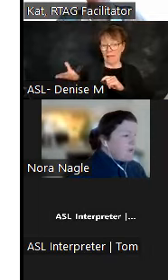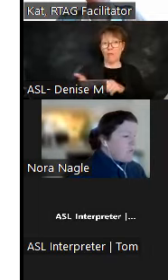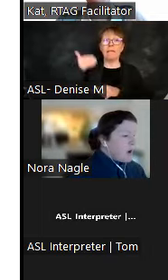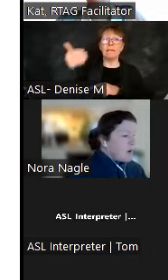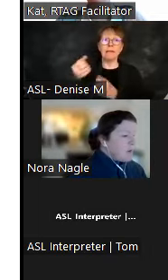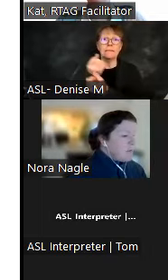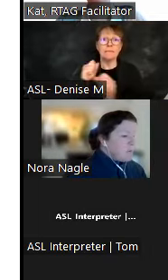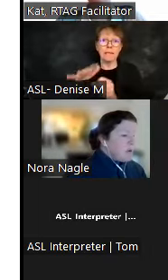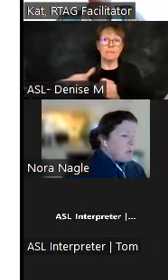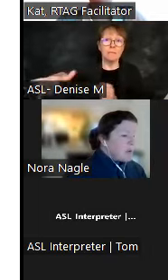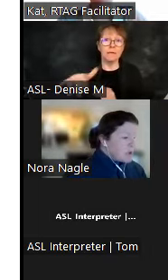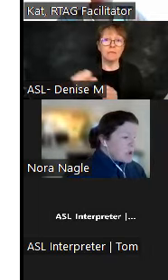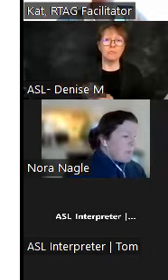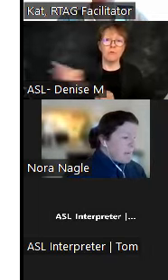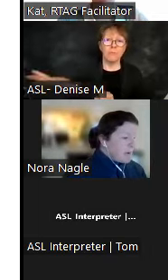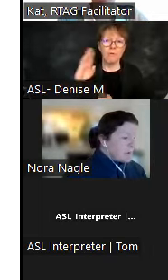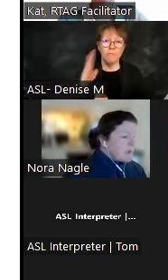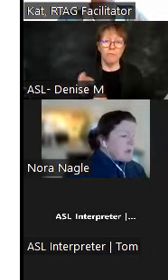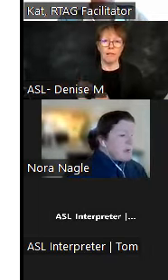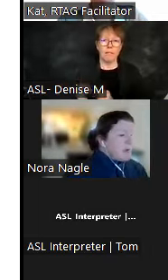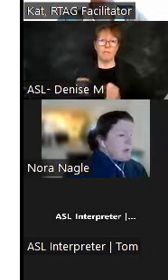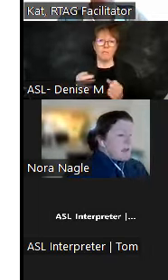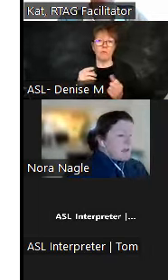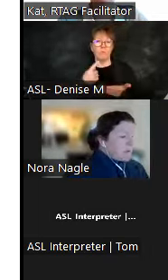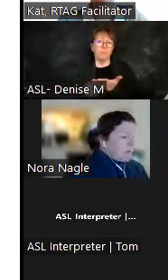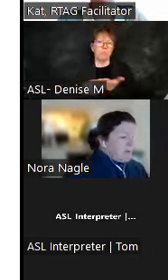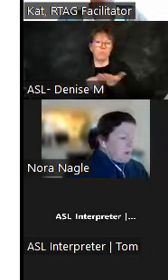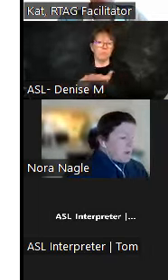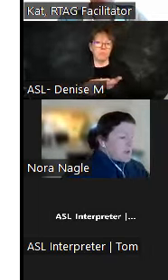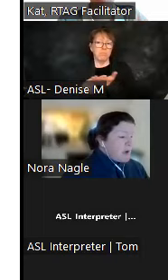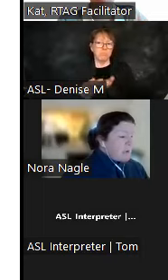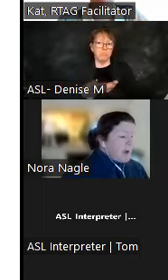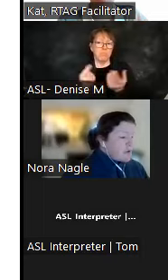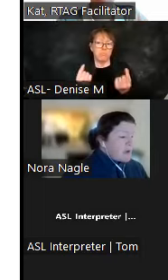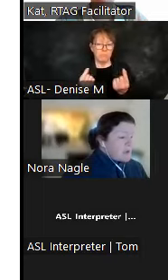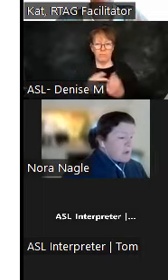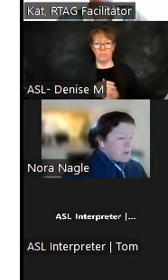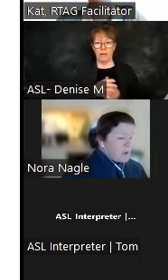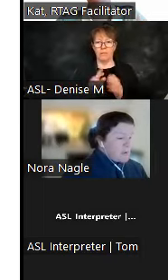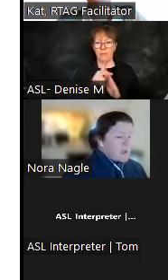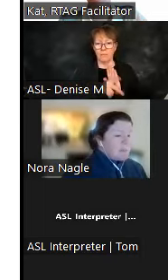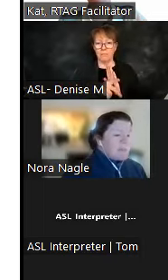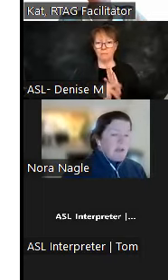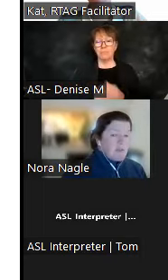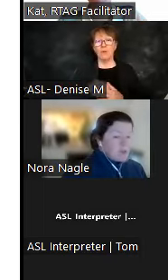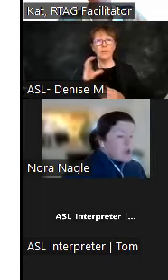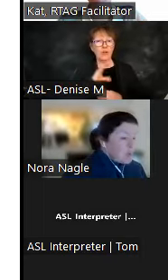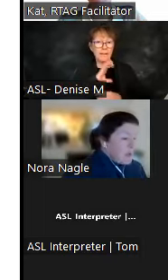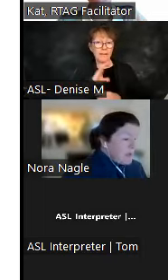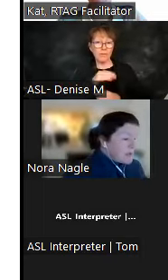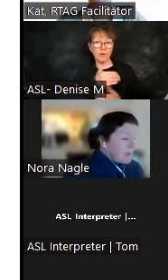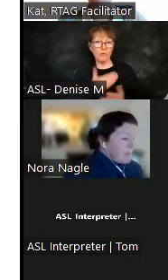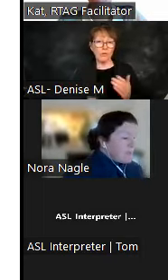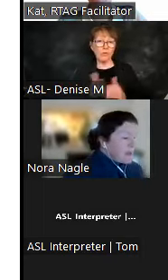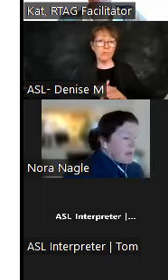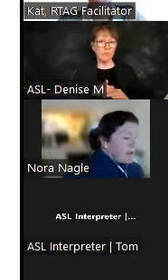looking for new additional members. The subcommittee focuses on paratransit concerns and meets every 2